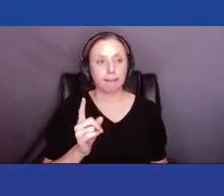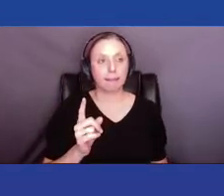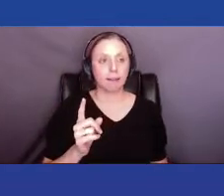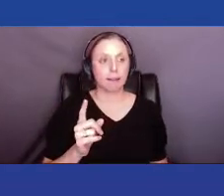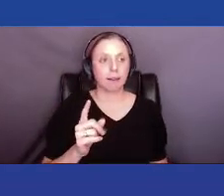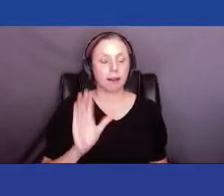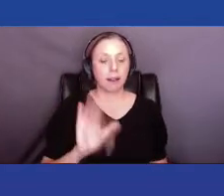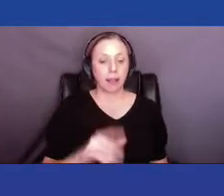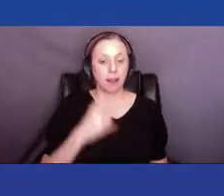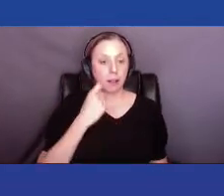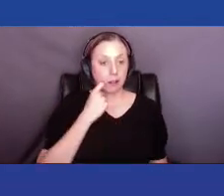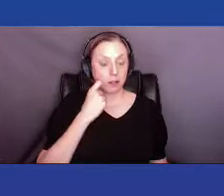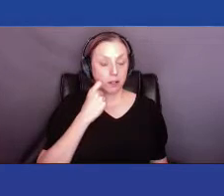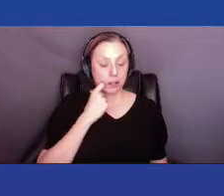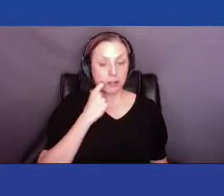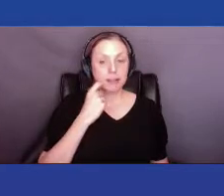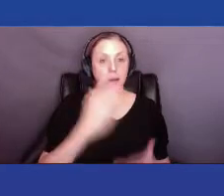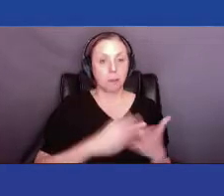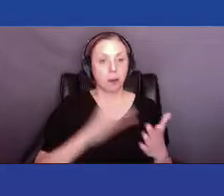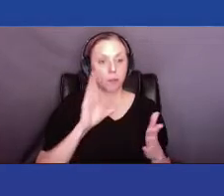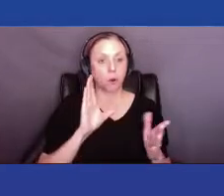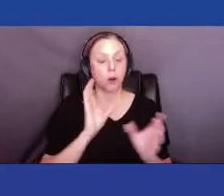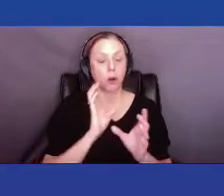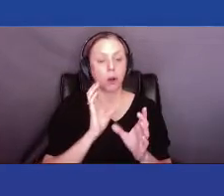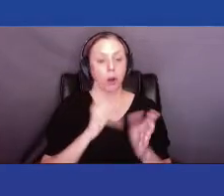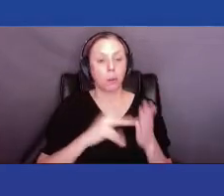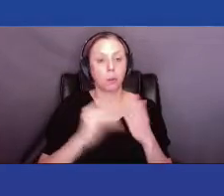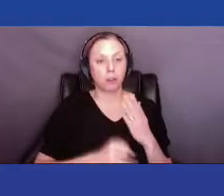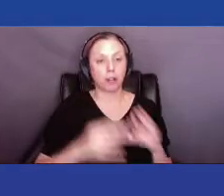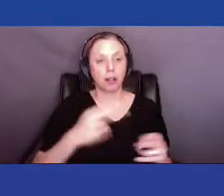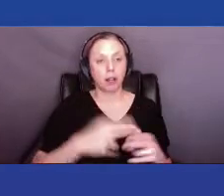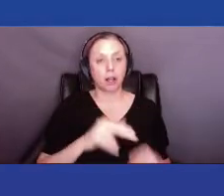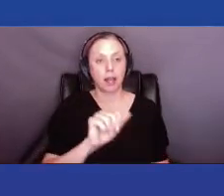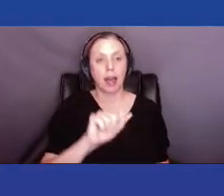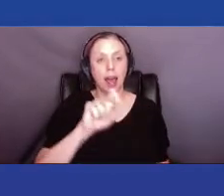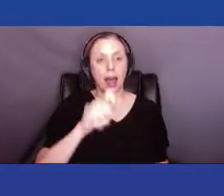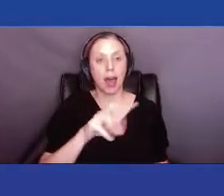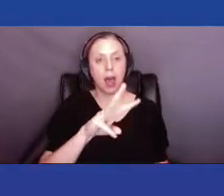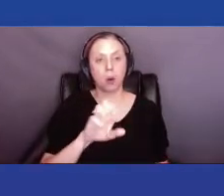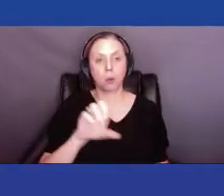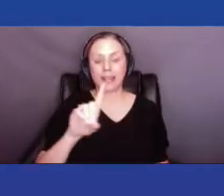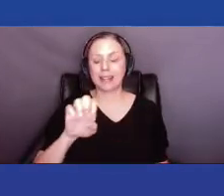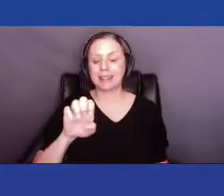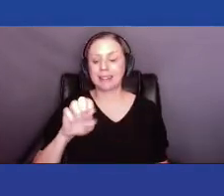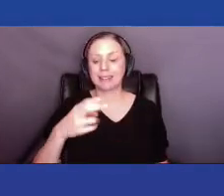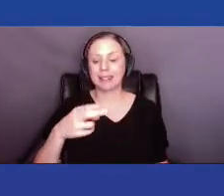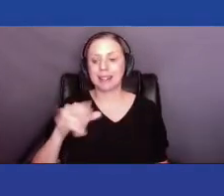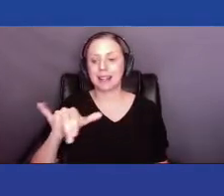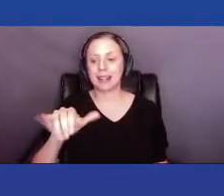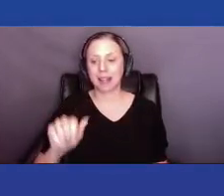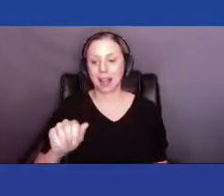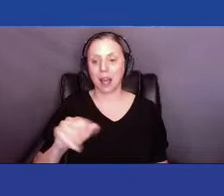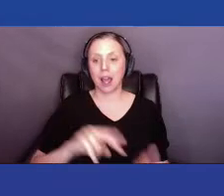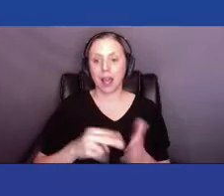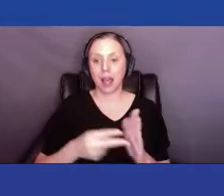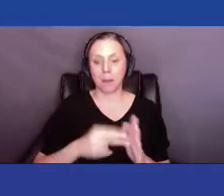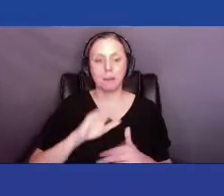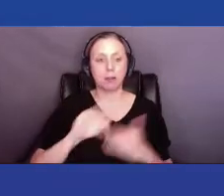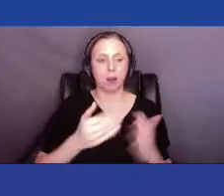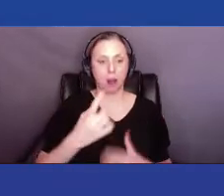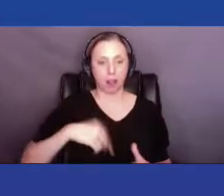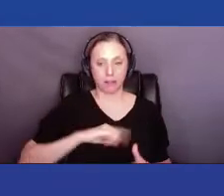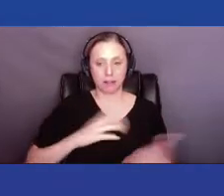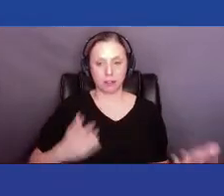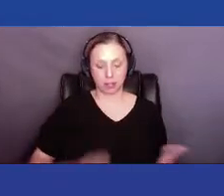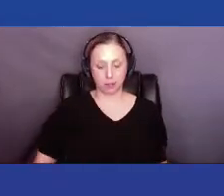latest iteration of the project now is called Awideya, which means all of us are here. And it's